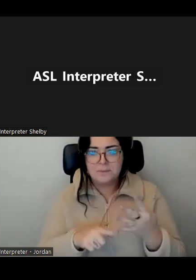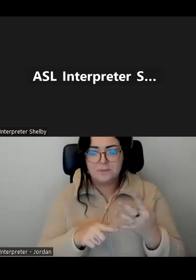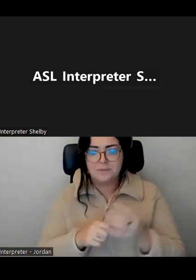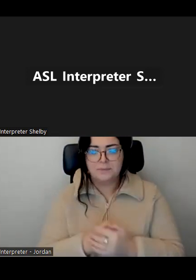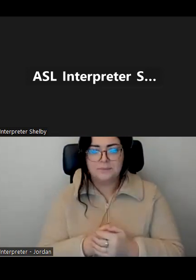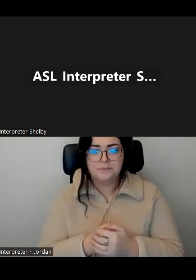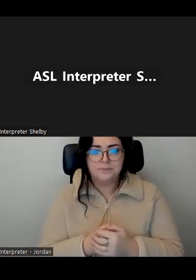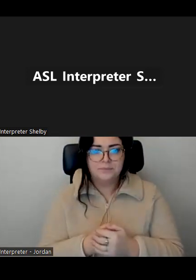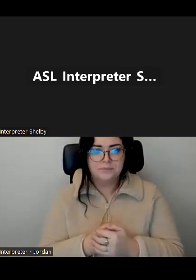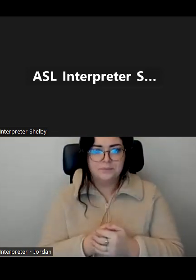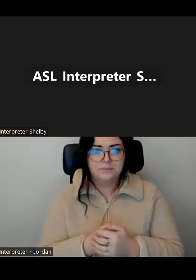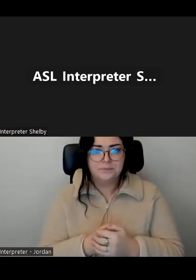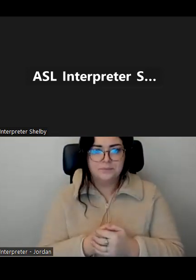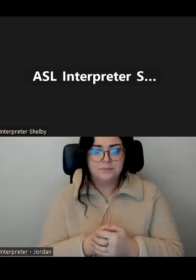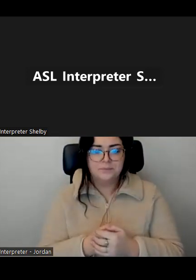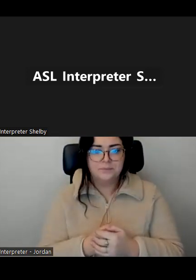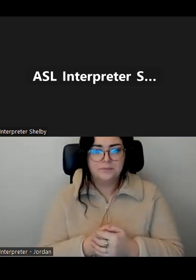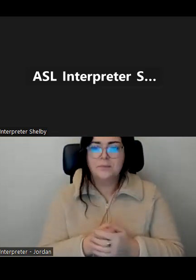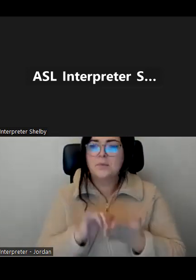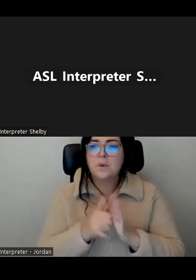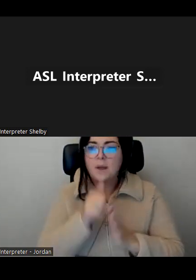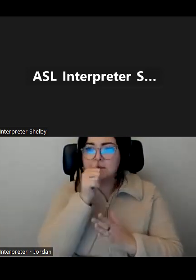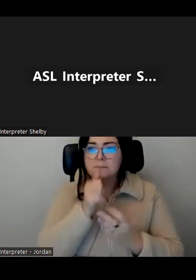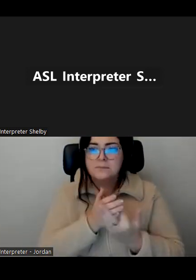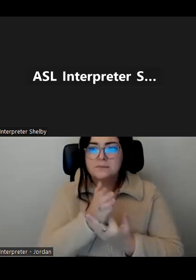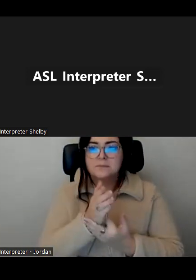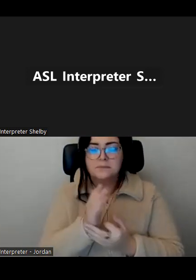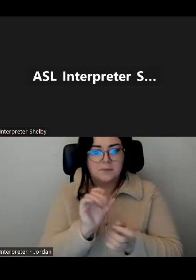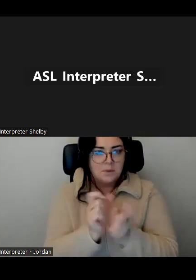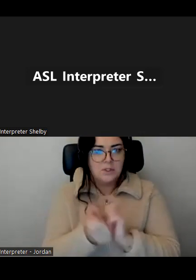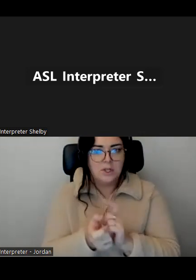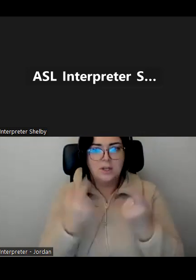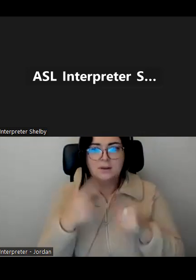So, back to the coping with change and how that can be very challenging.